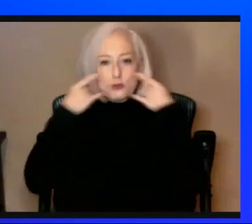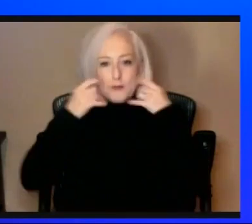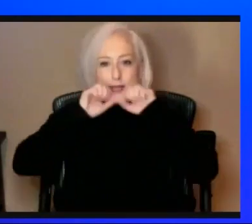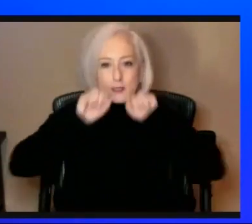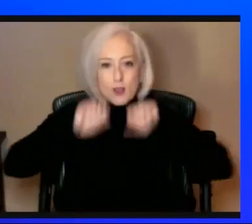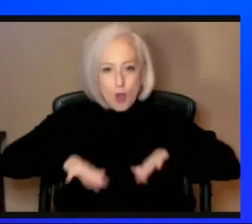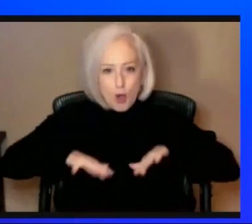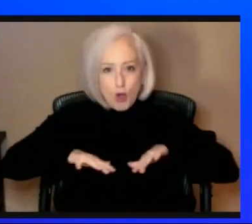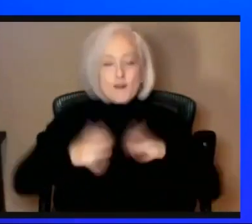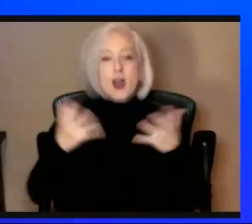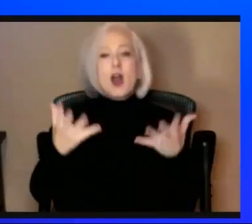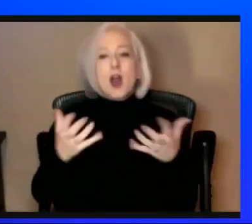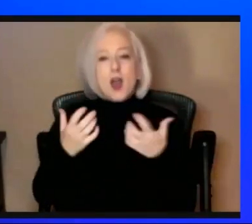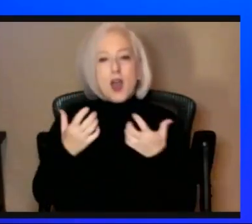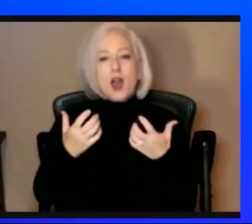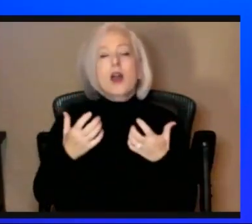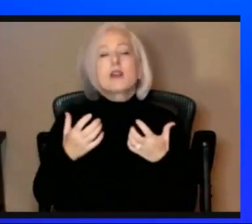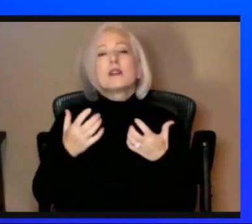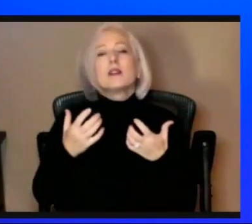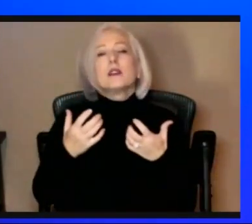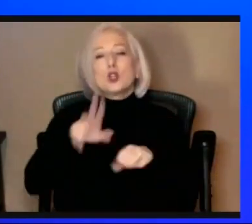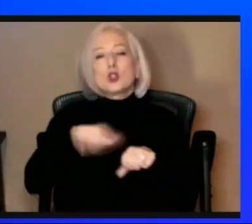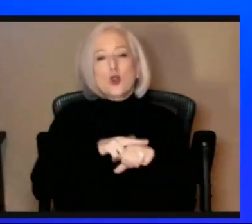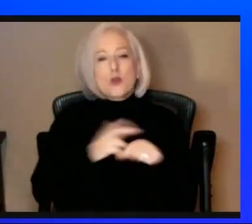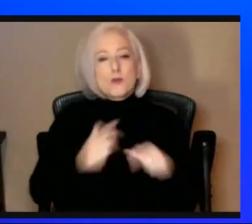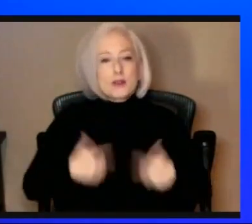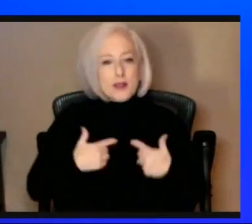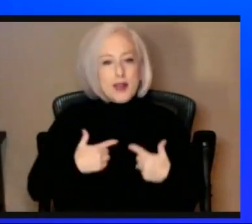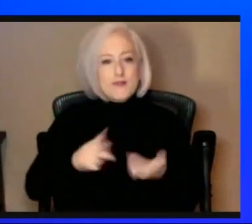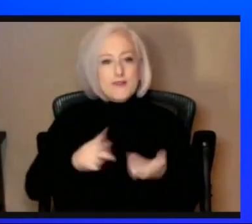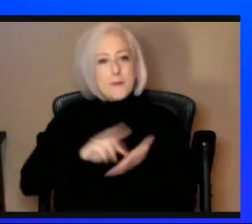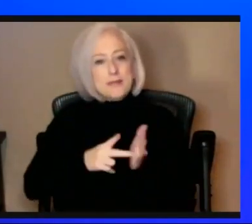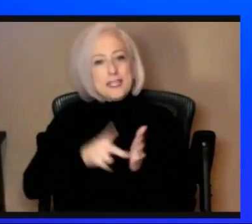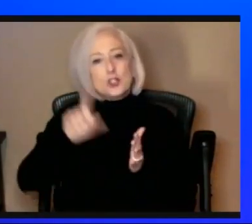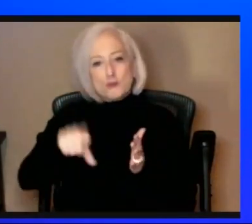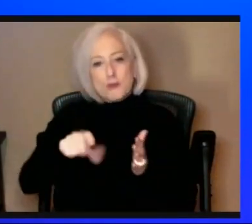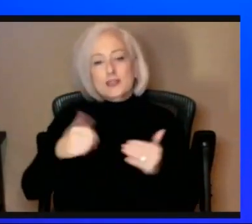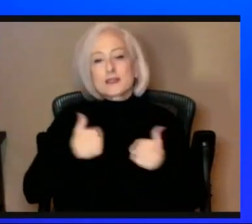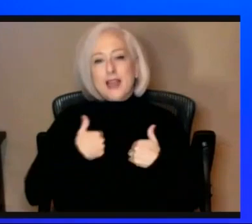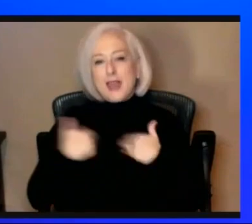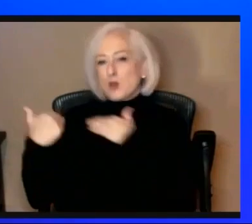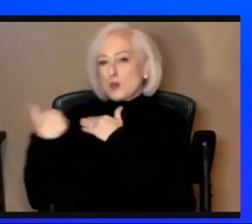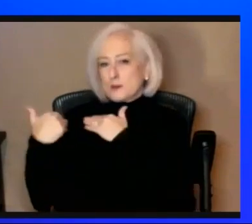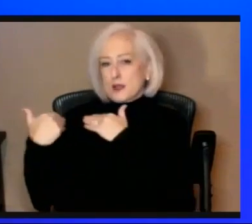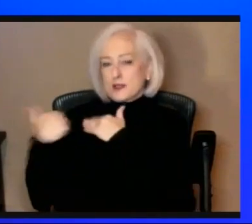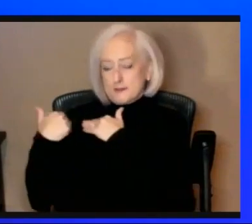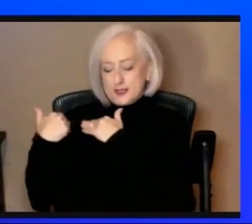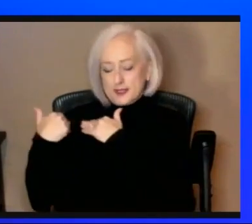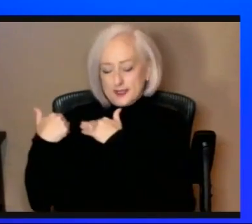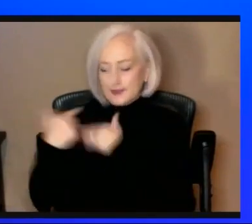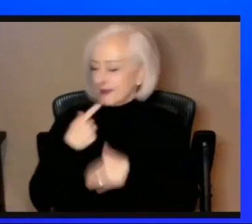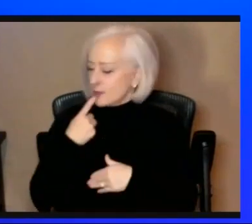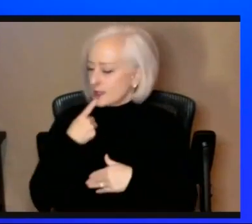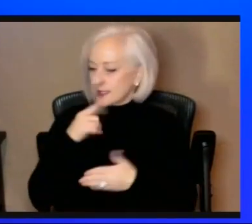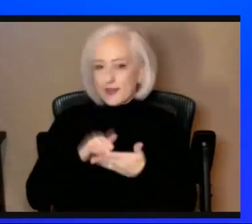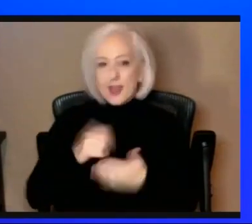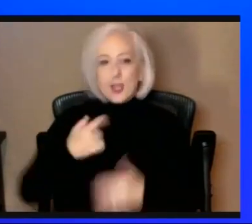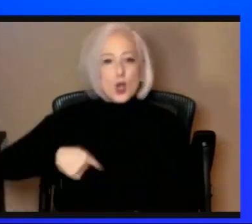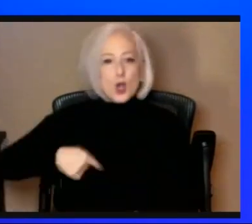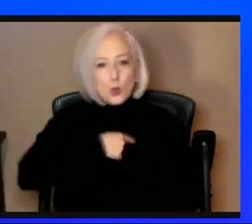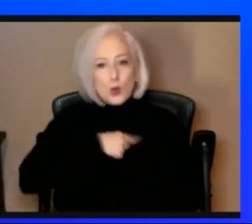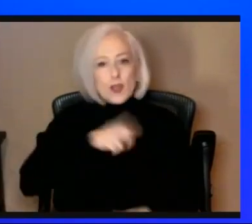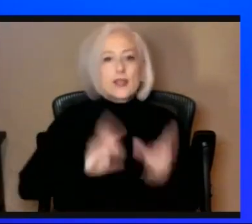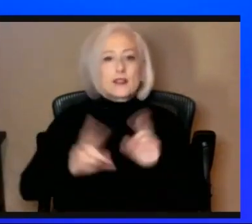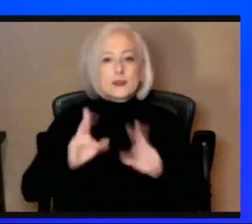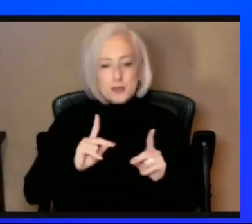life, means you also have to do it with responsibility. Remember, we said that right from the beginning. We, the people of the United States of America, it's